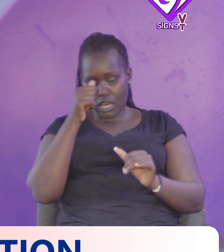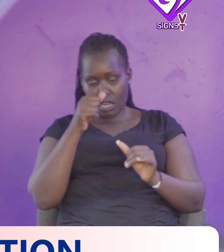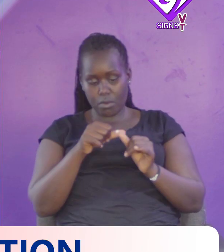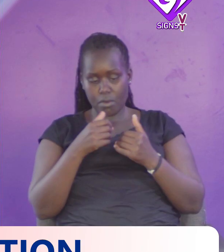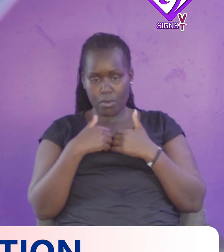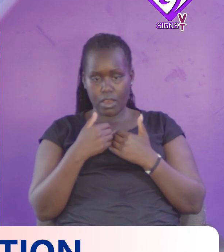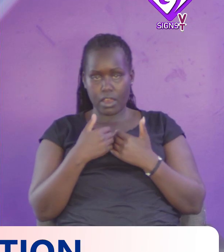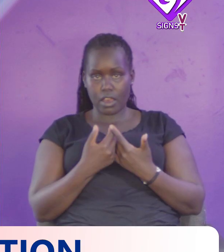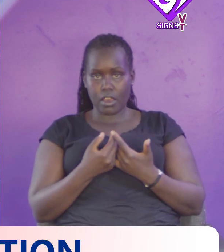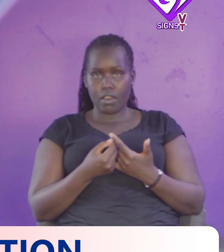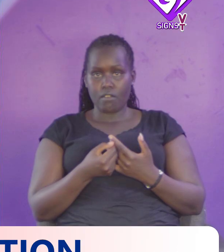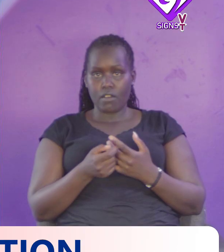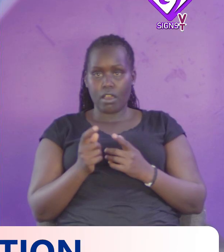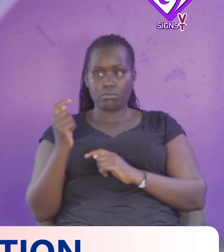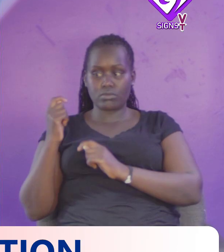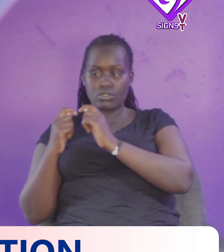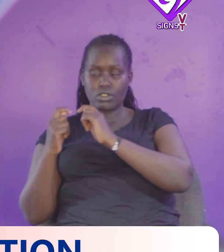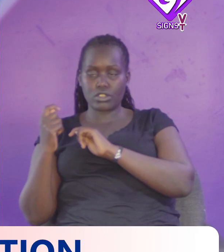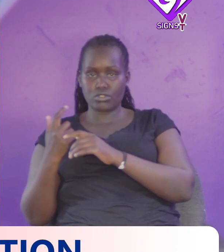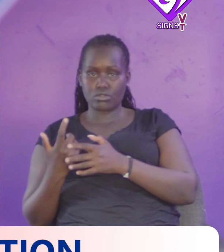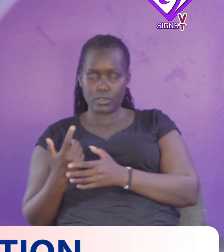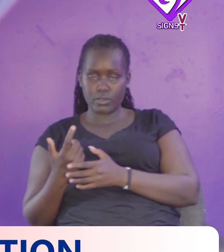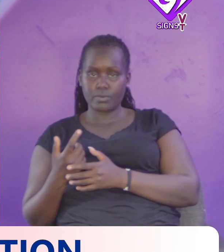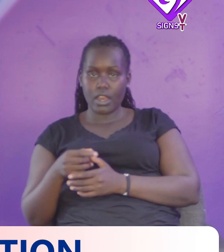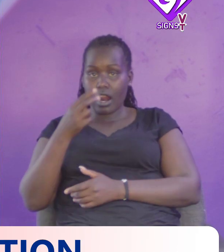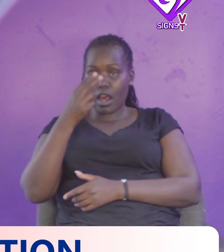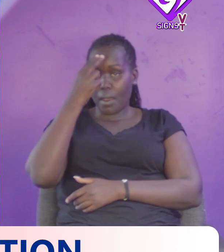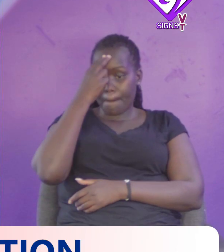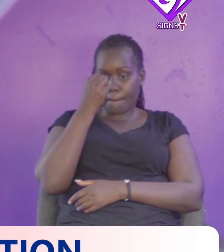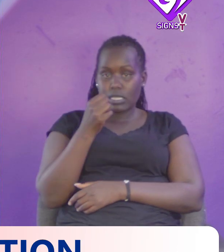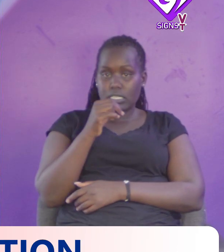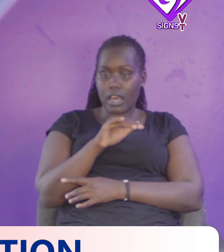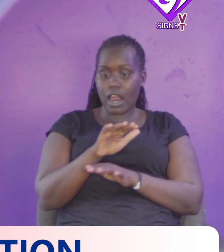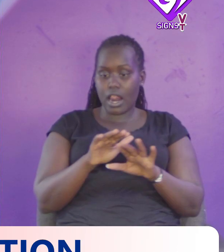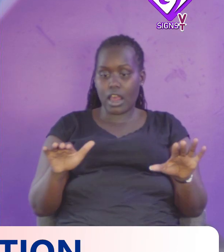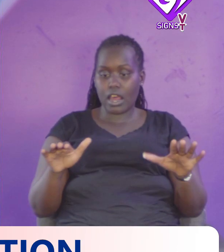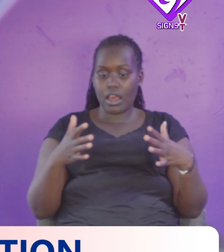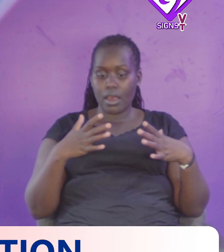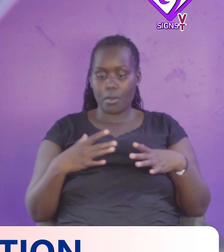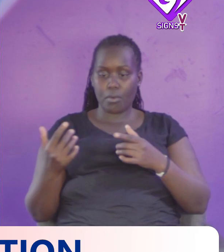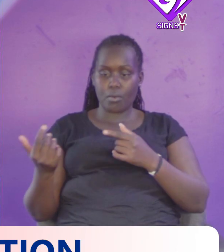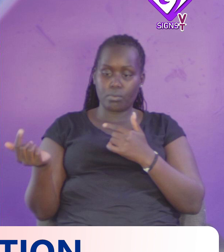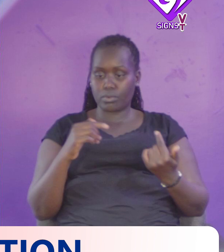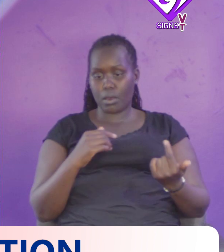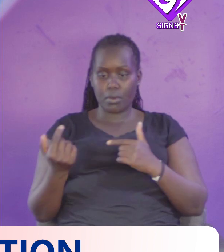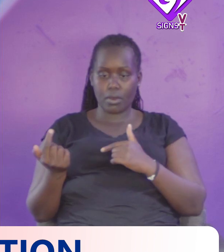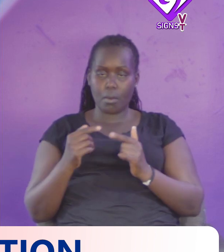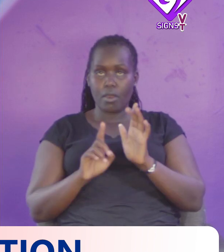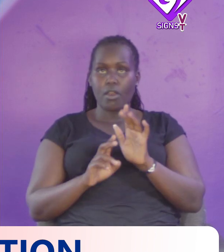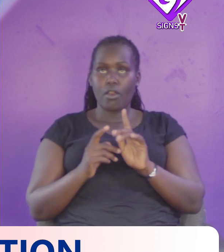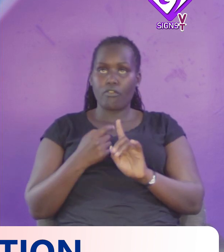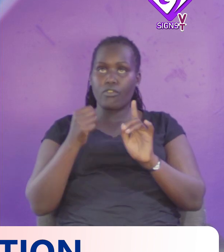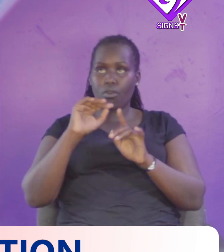donation somewhere in Maasai land, and people were coming from up the hill